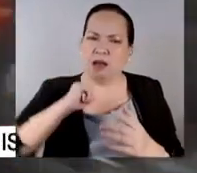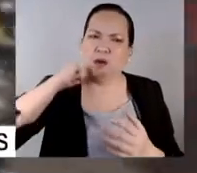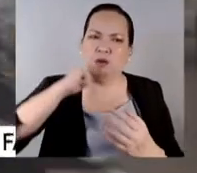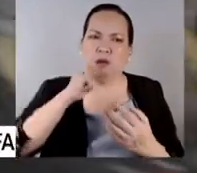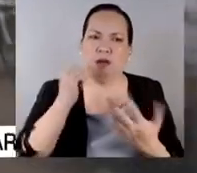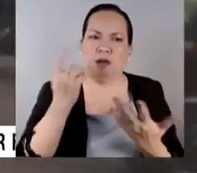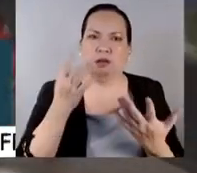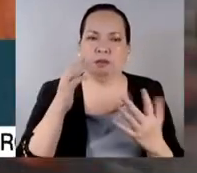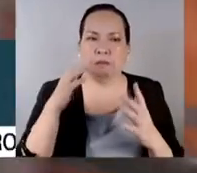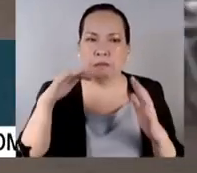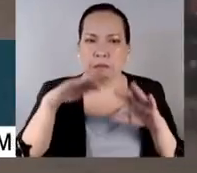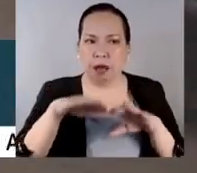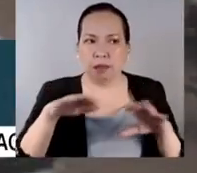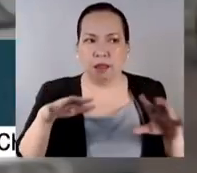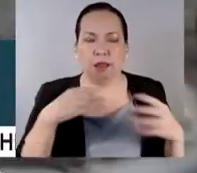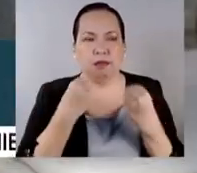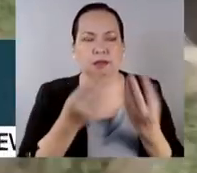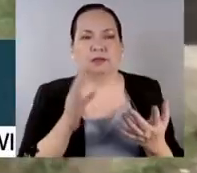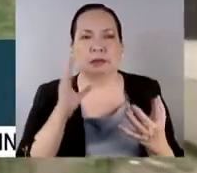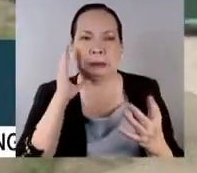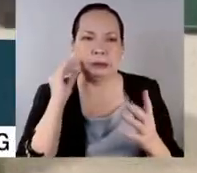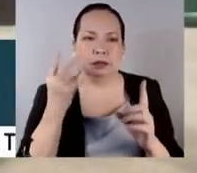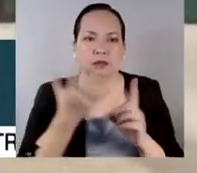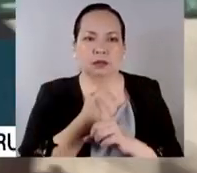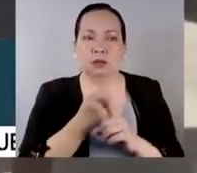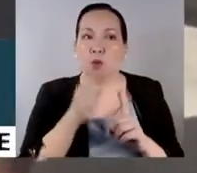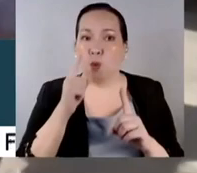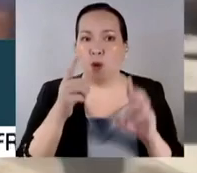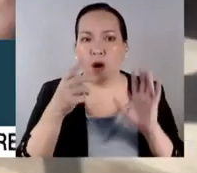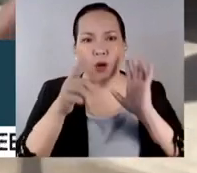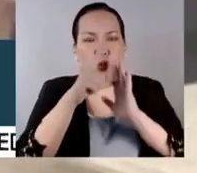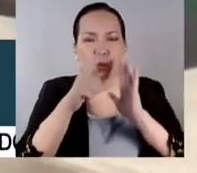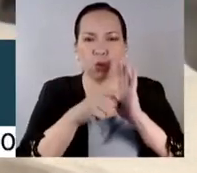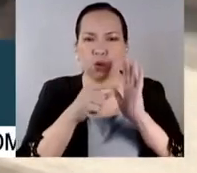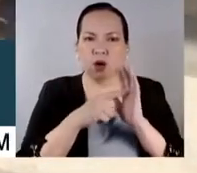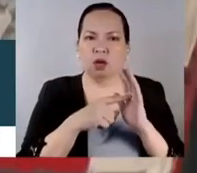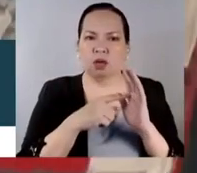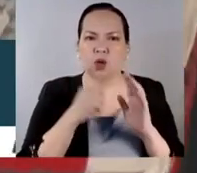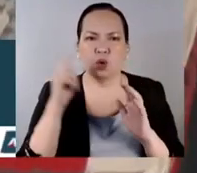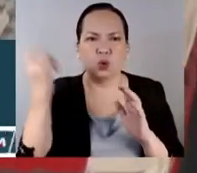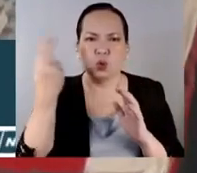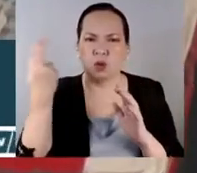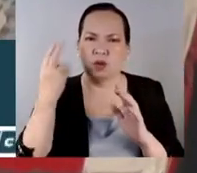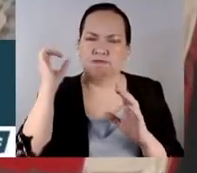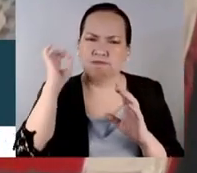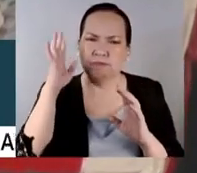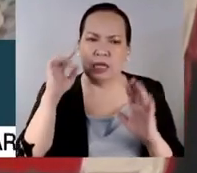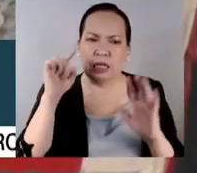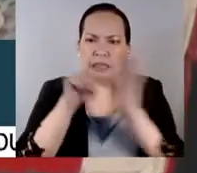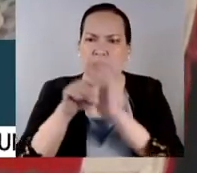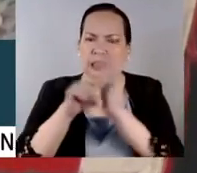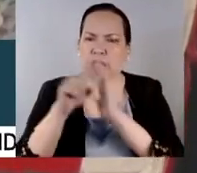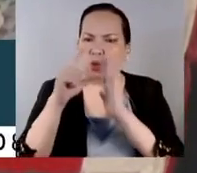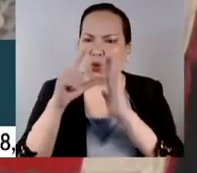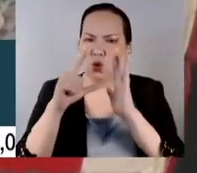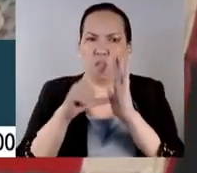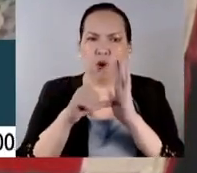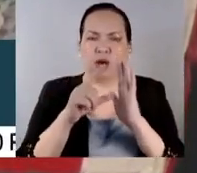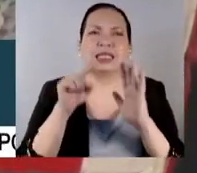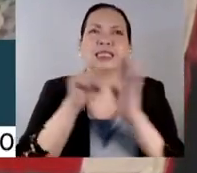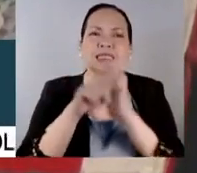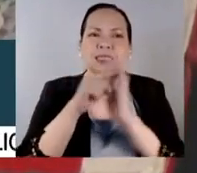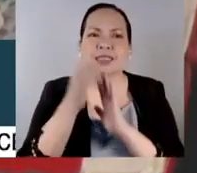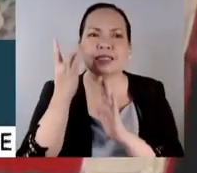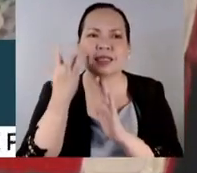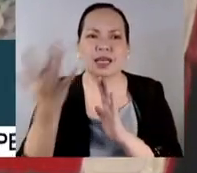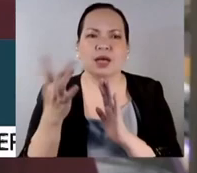Uganda recently passed the so-called Kill the Gays law, prompting some Ugandans to flee for safety. Biden has described that law as wrong and shameful.